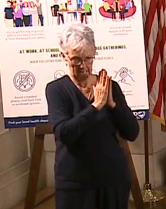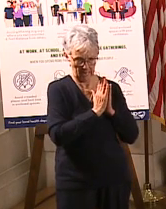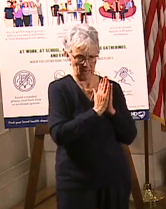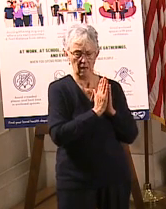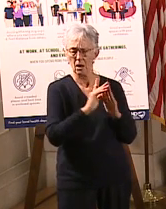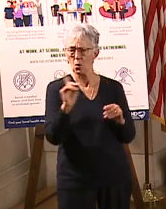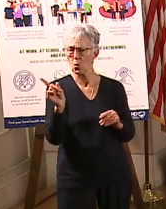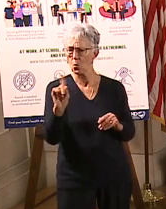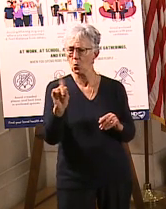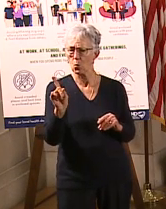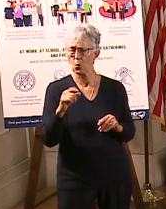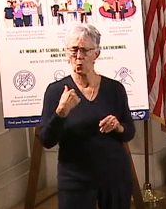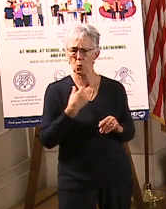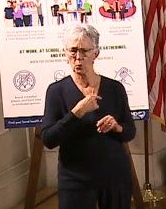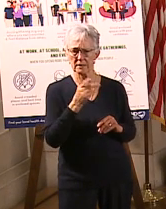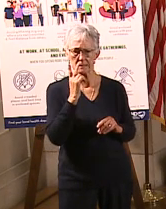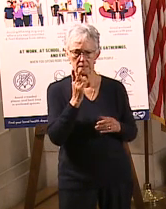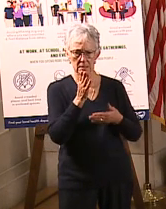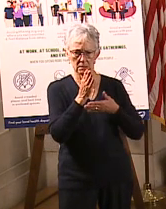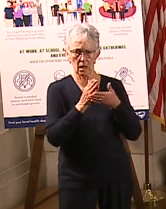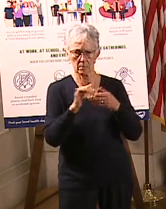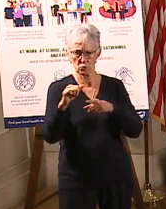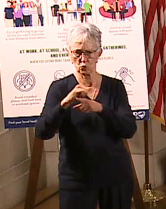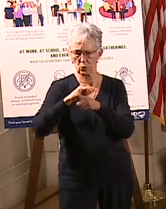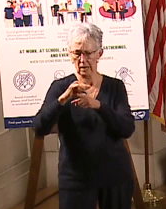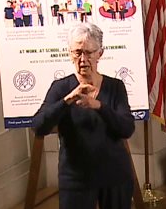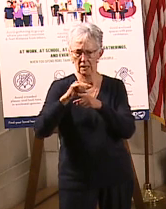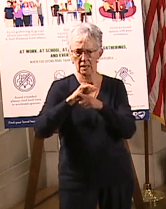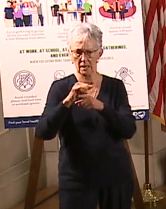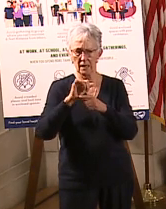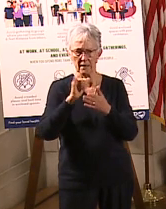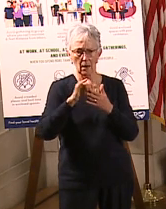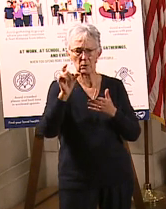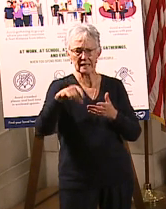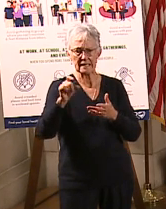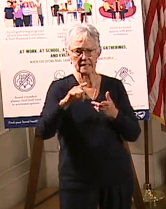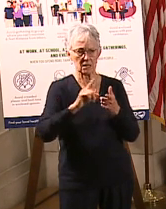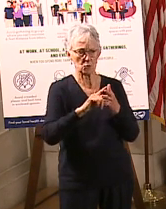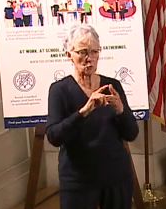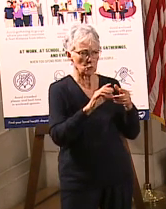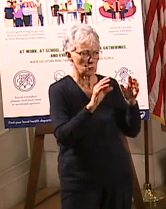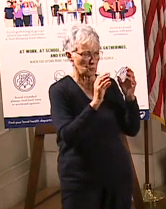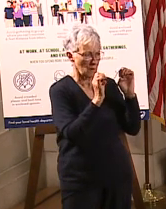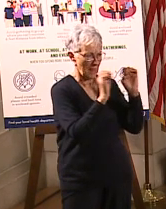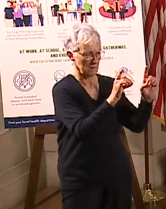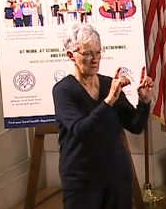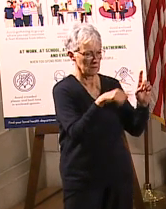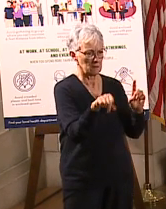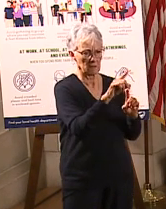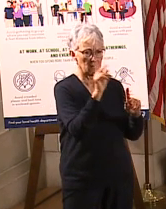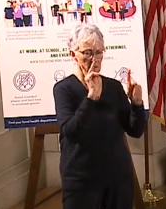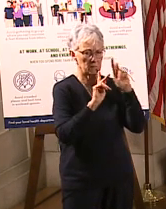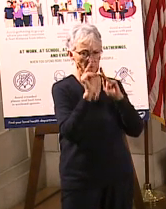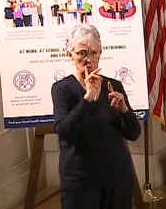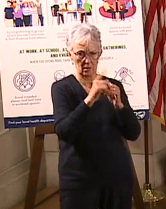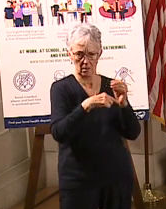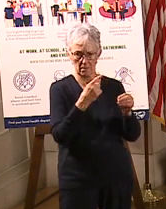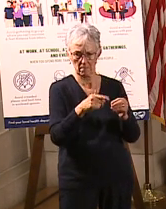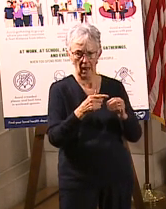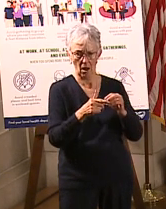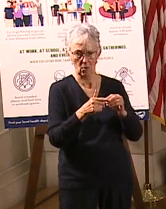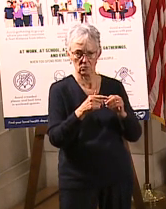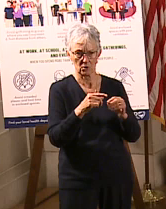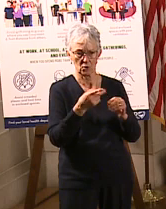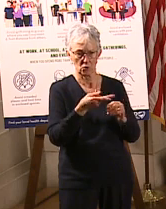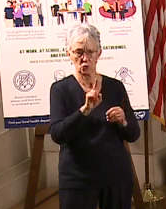the training with regards to awareness of human trafficking and labor trafficking. We've been, and it's been